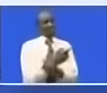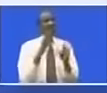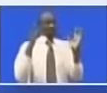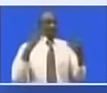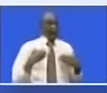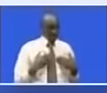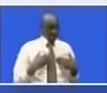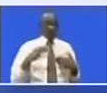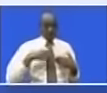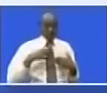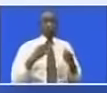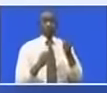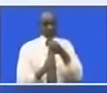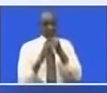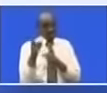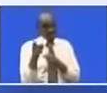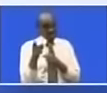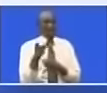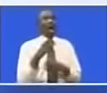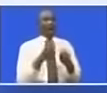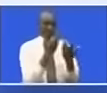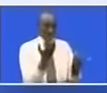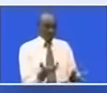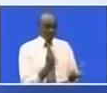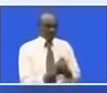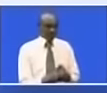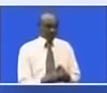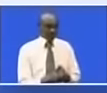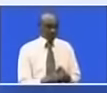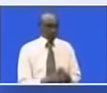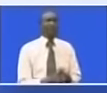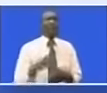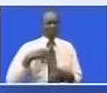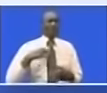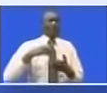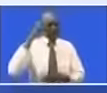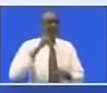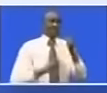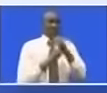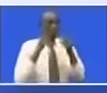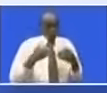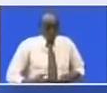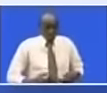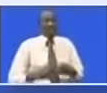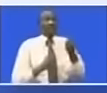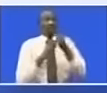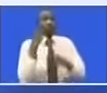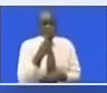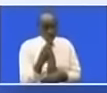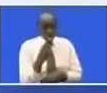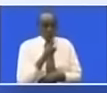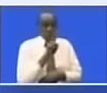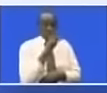terms of those who are supporting both candidates. There was a higher support from amongst the young people towards the